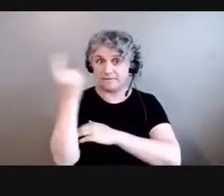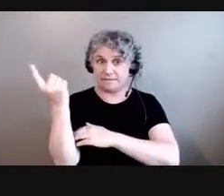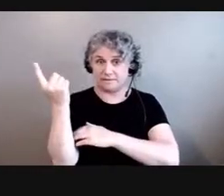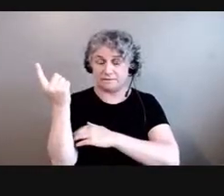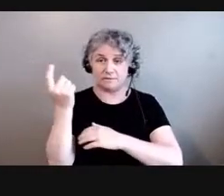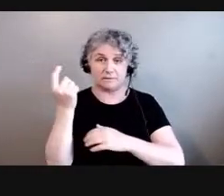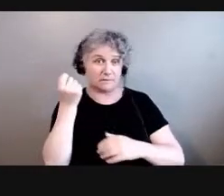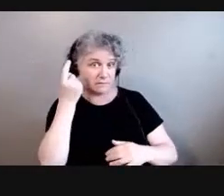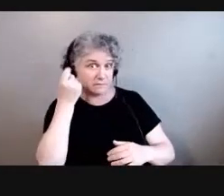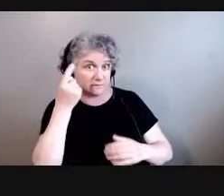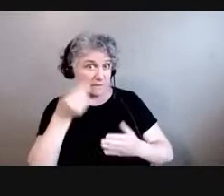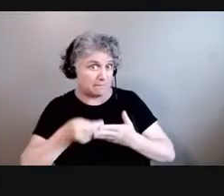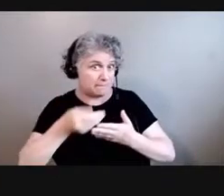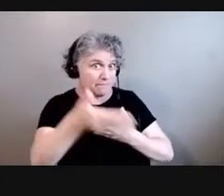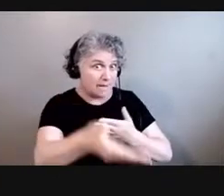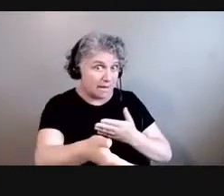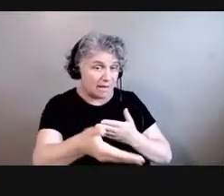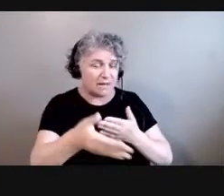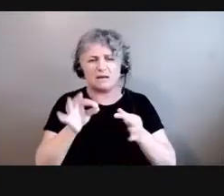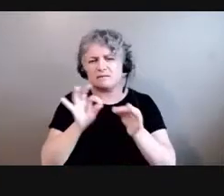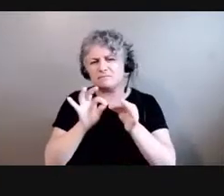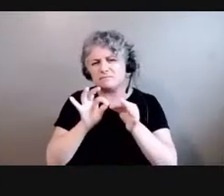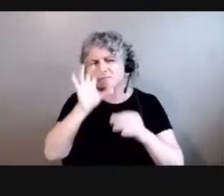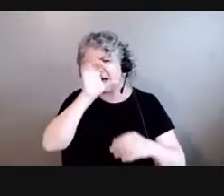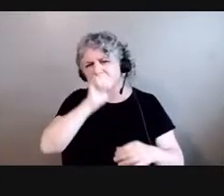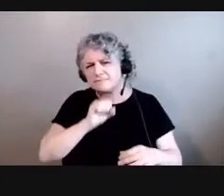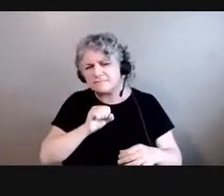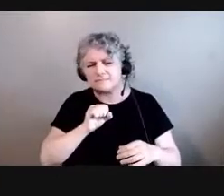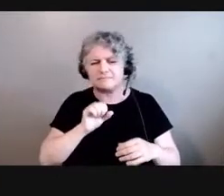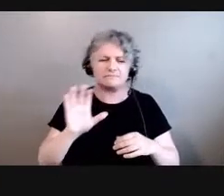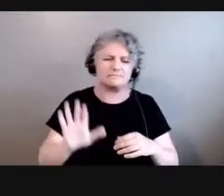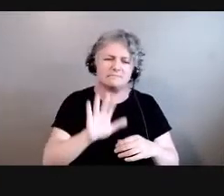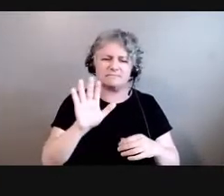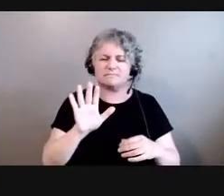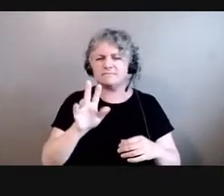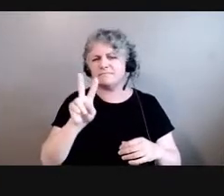that on their own, the estimated cost would be over $220.